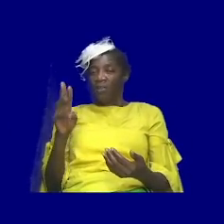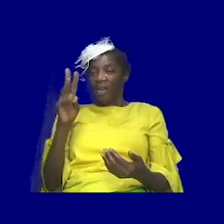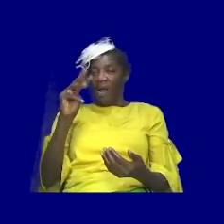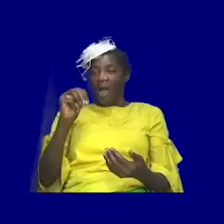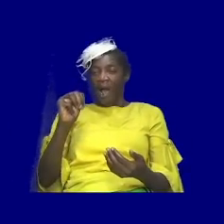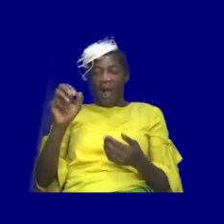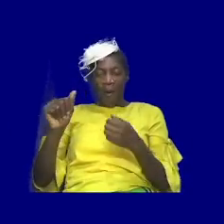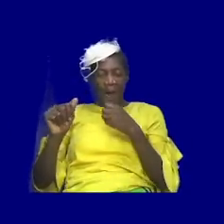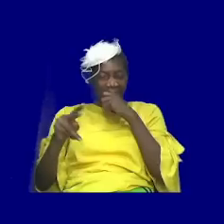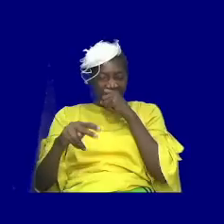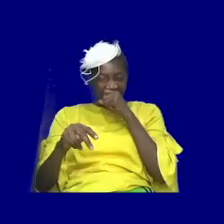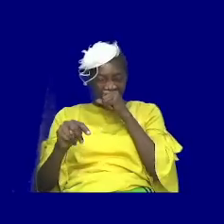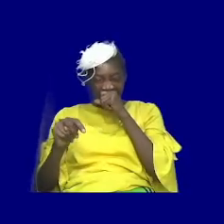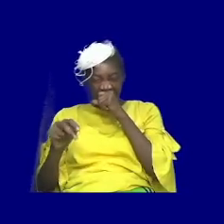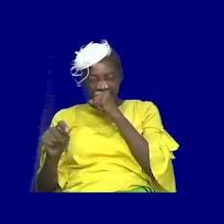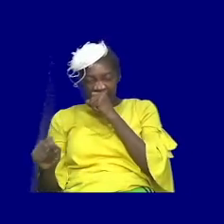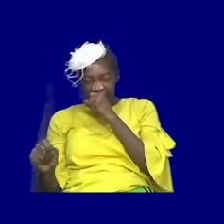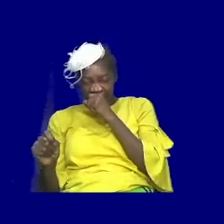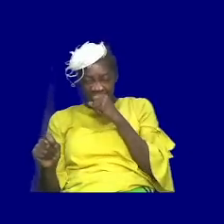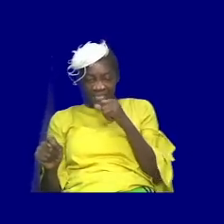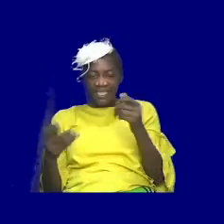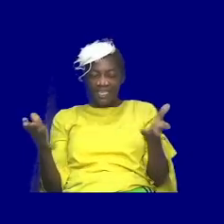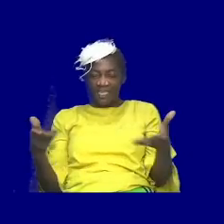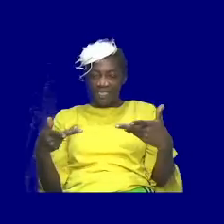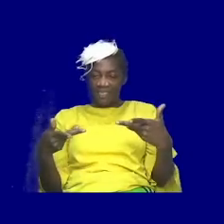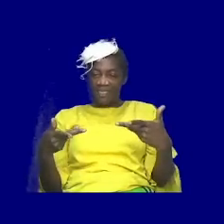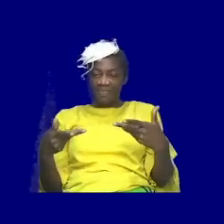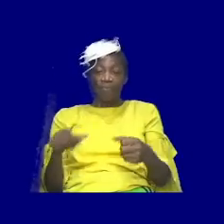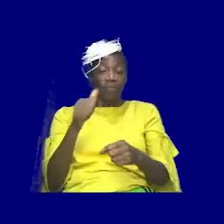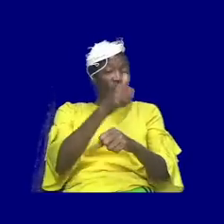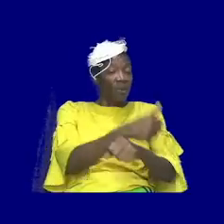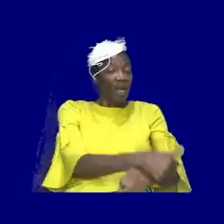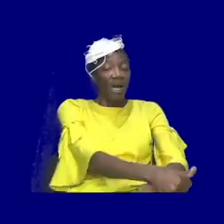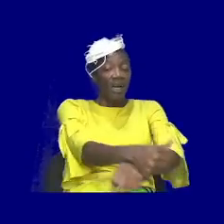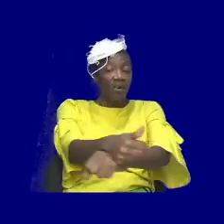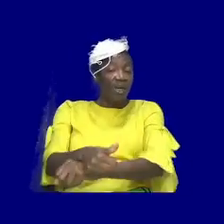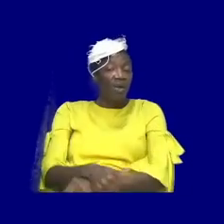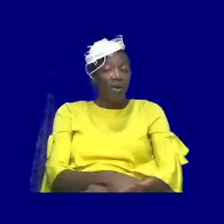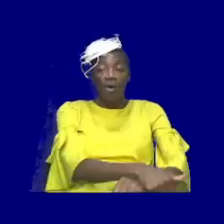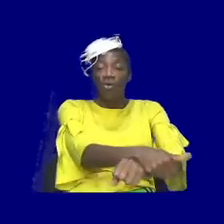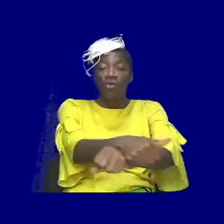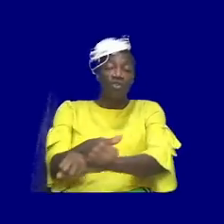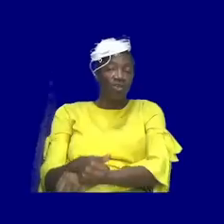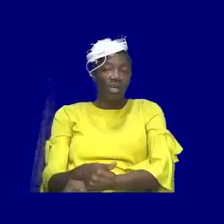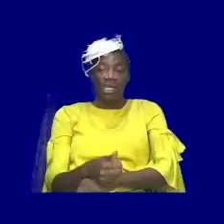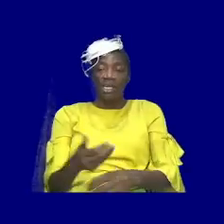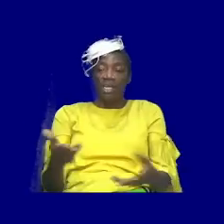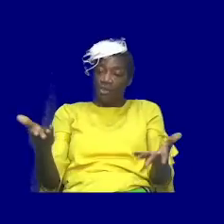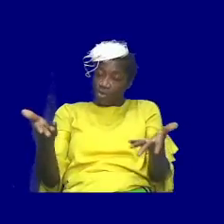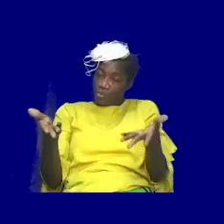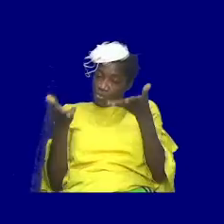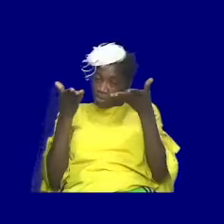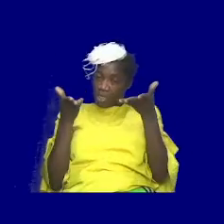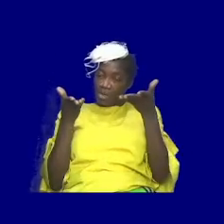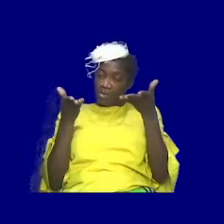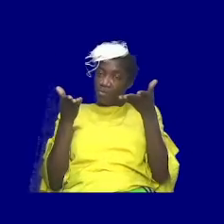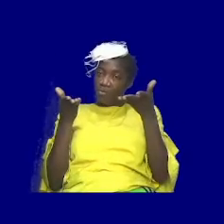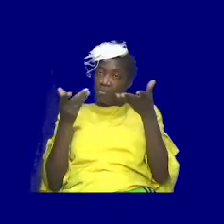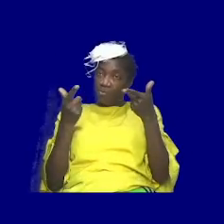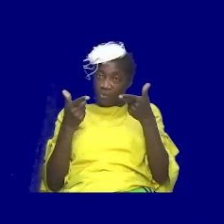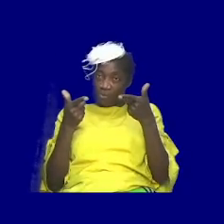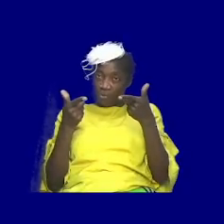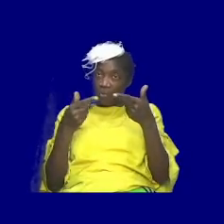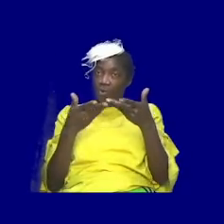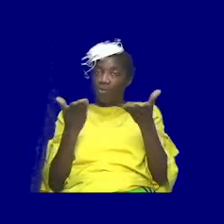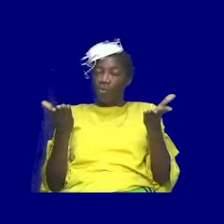but this is an agricultural metaphor to bring out to us what it is that we